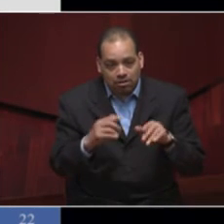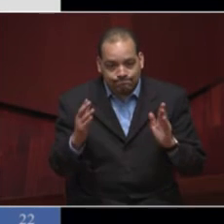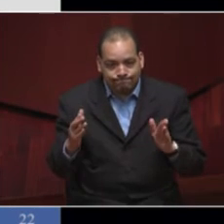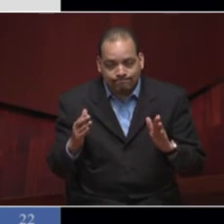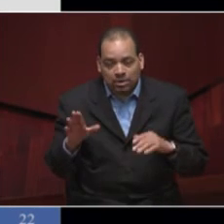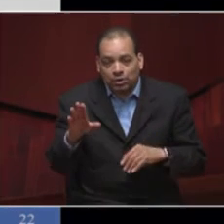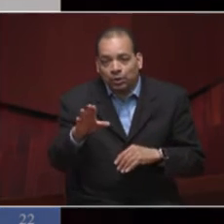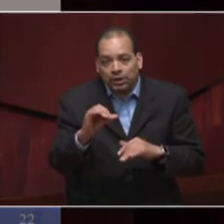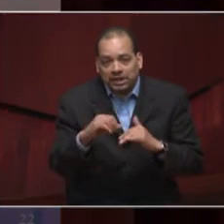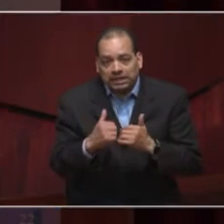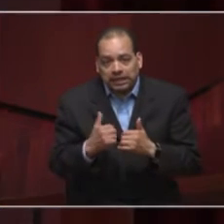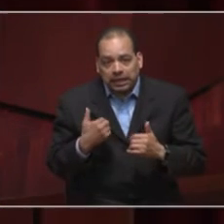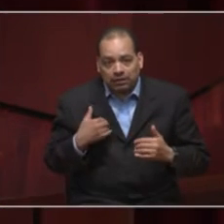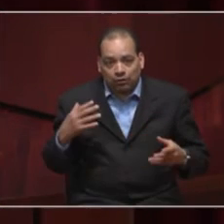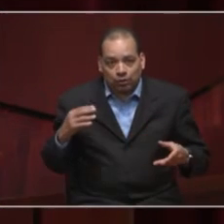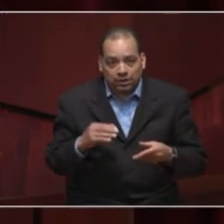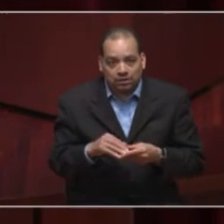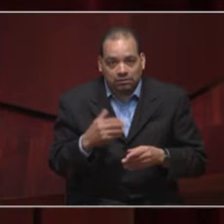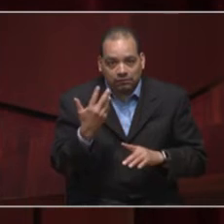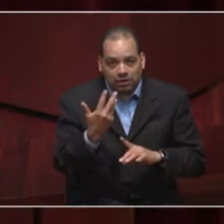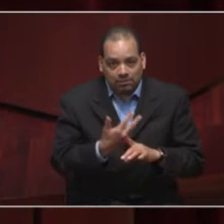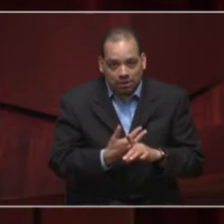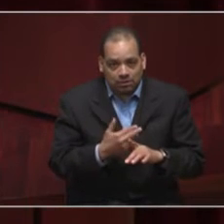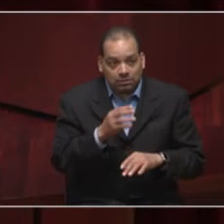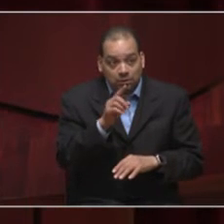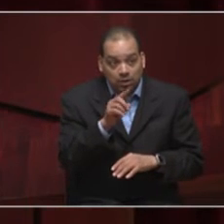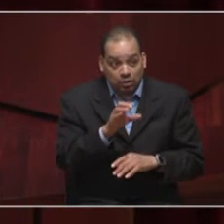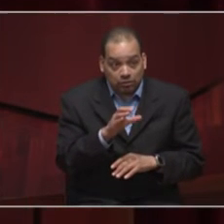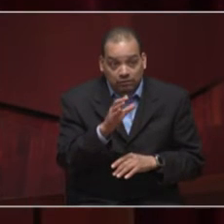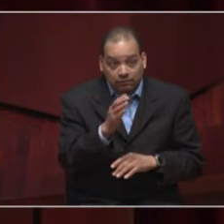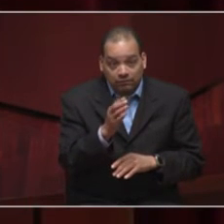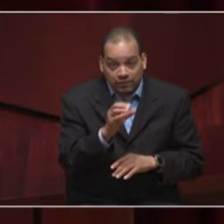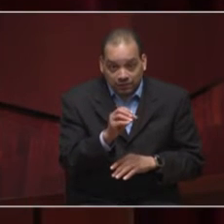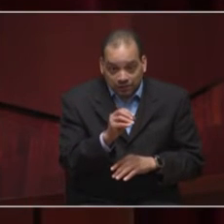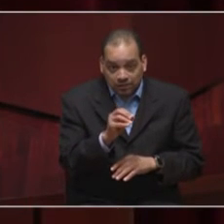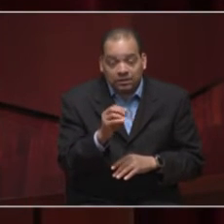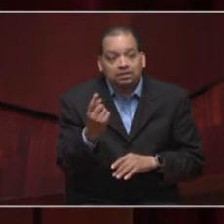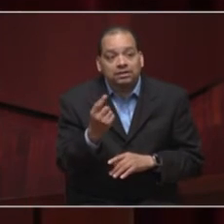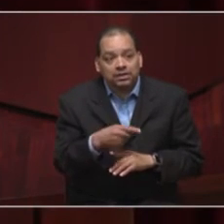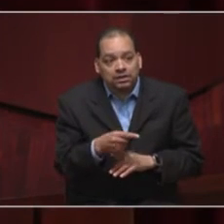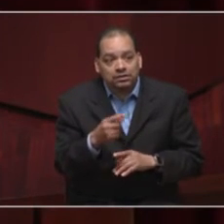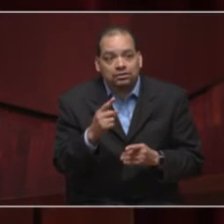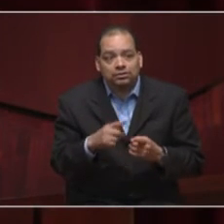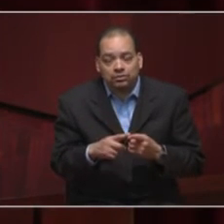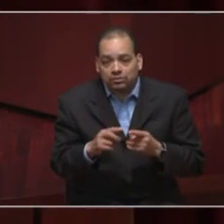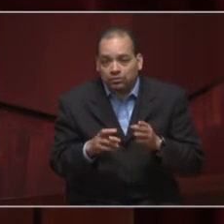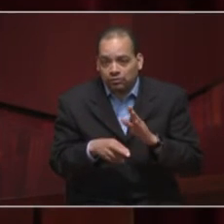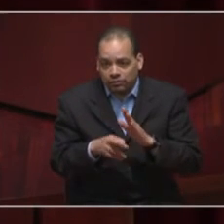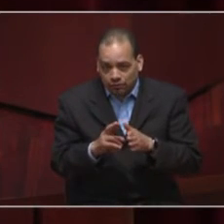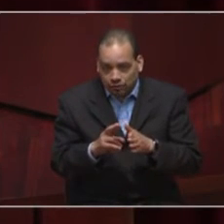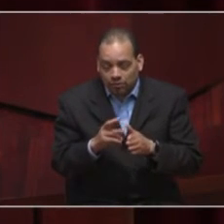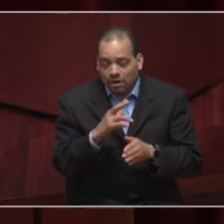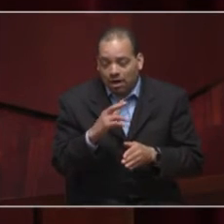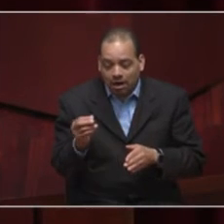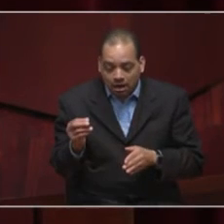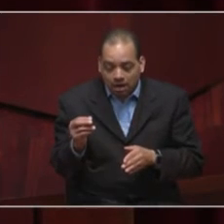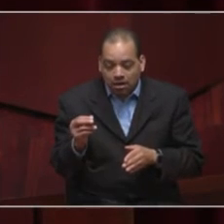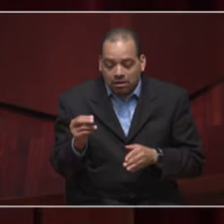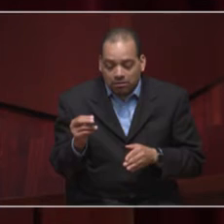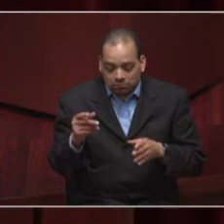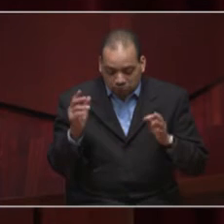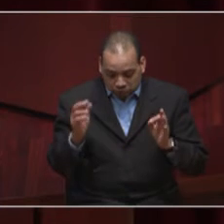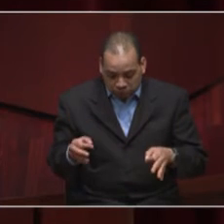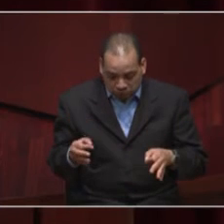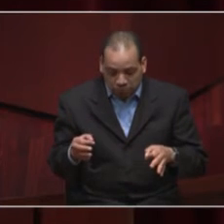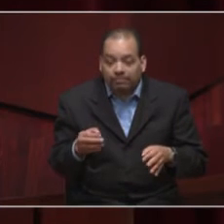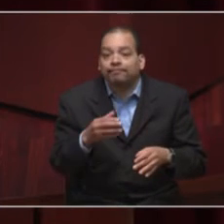months, 150 days, to do your reviews and to make a determination and